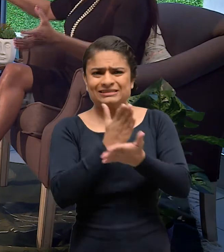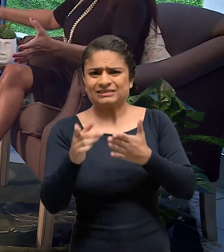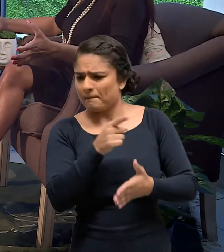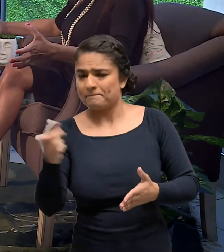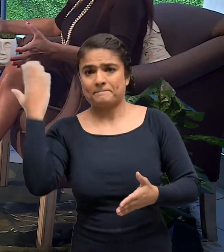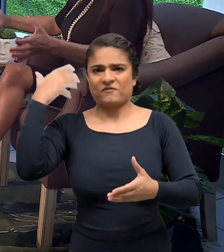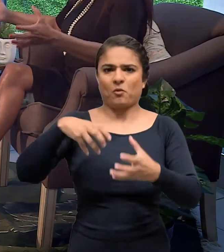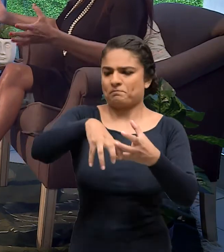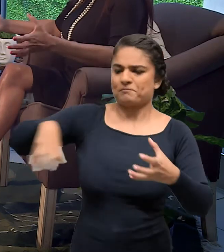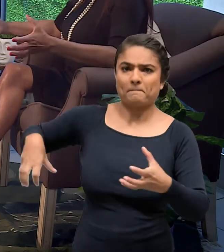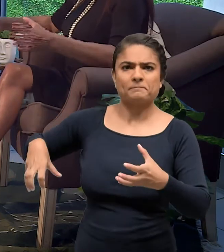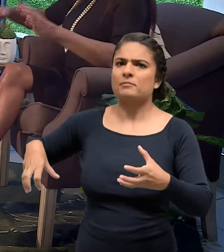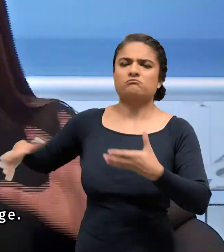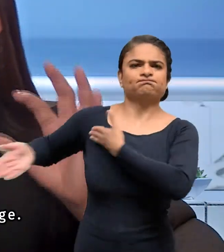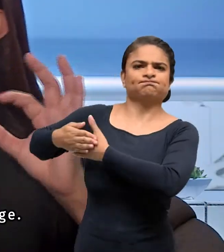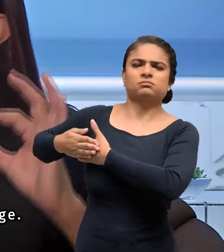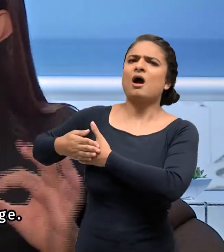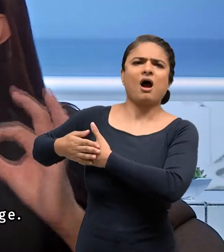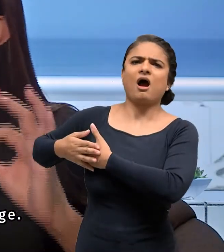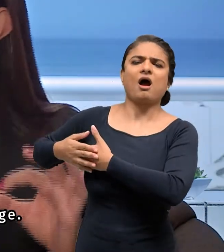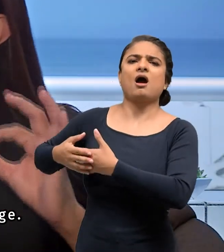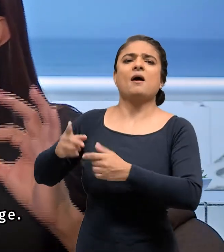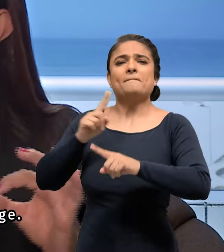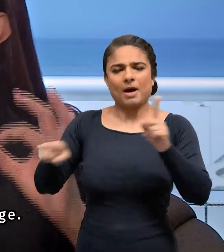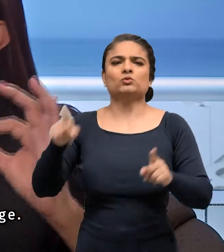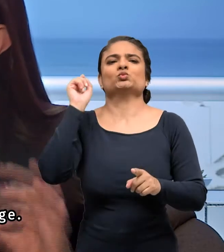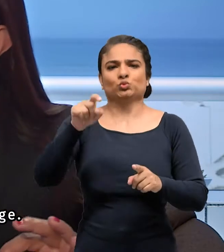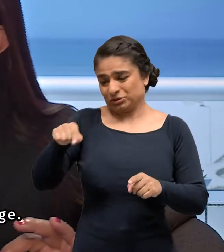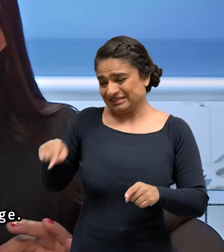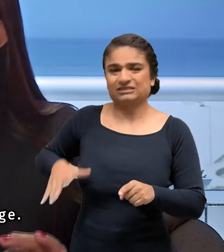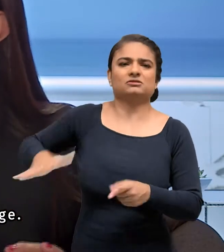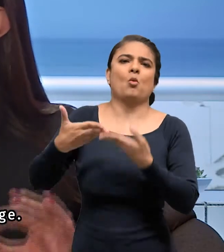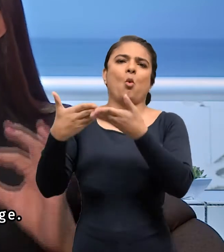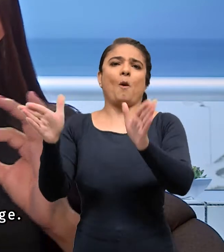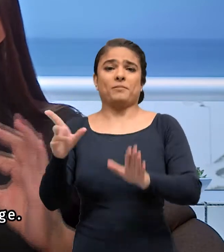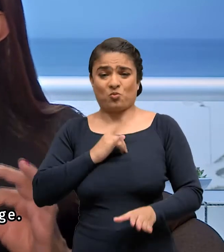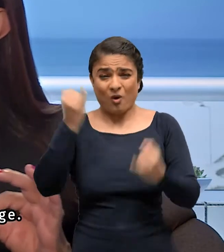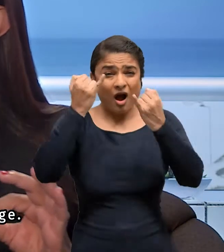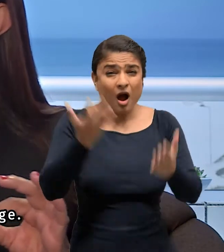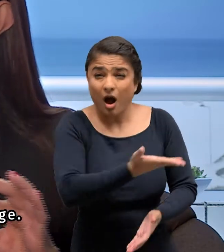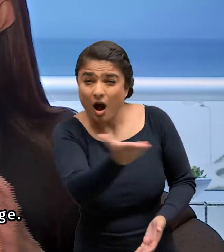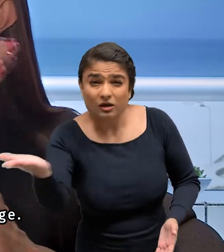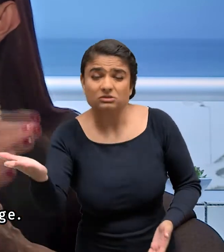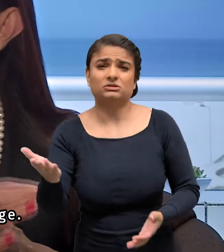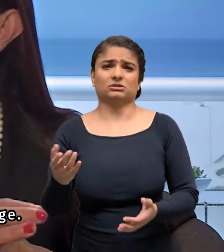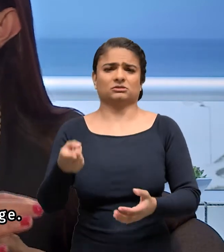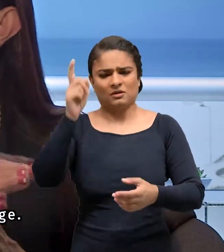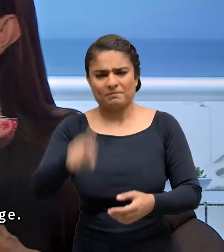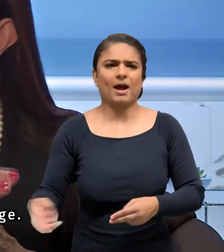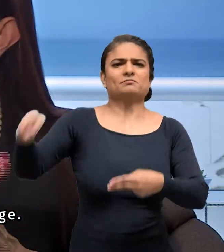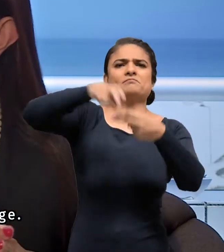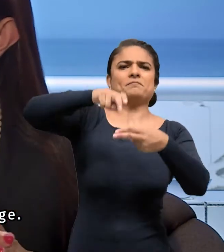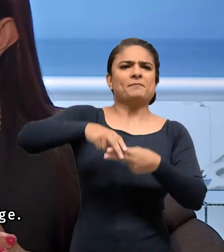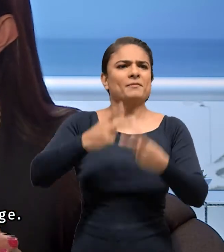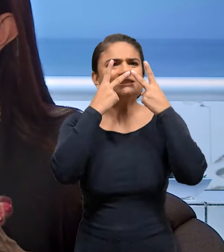never open of inclusivity. It should also be artists with disability that should be seen